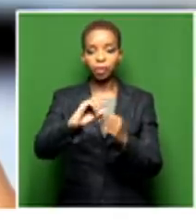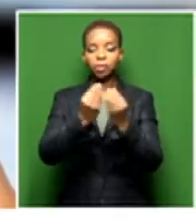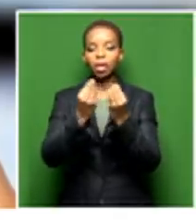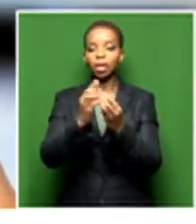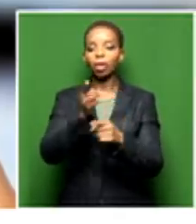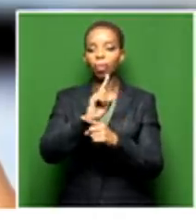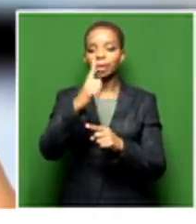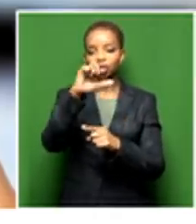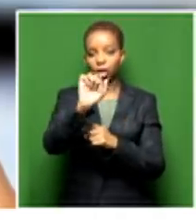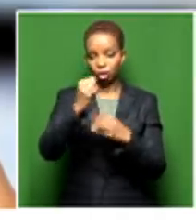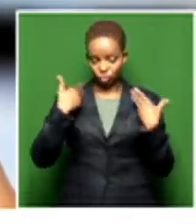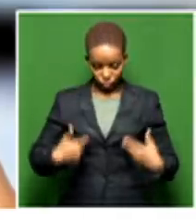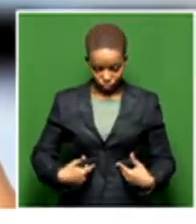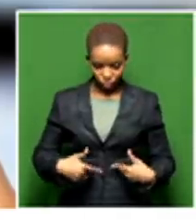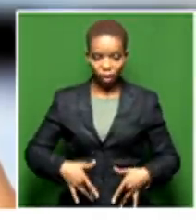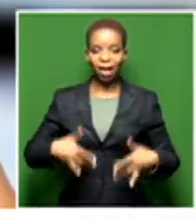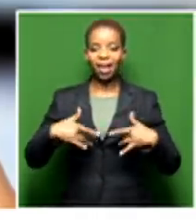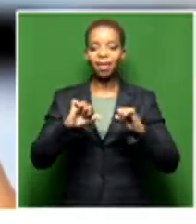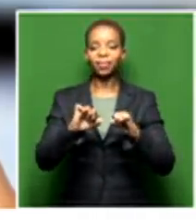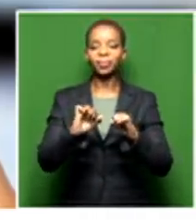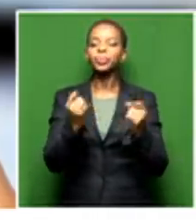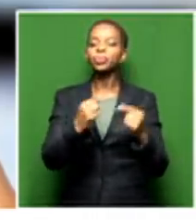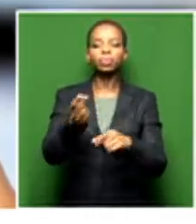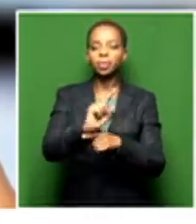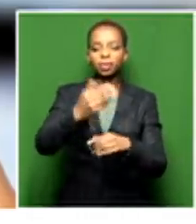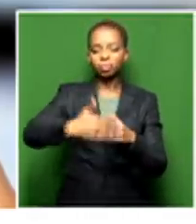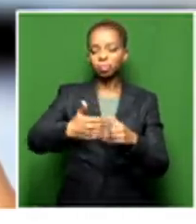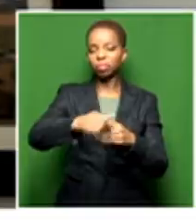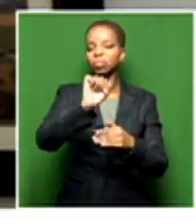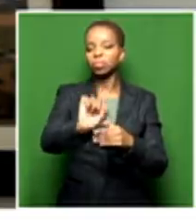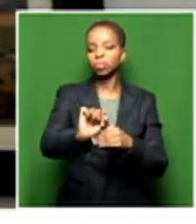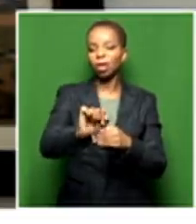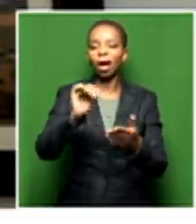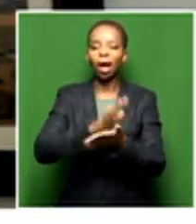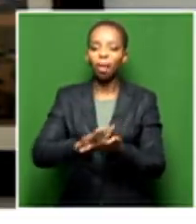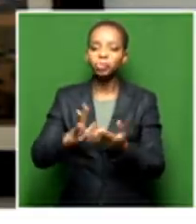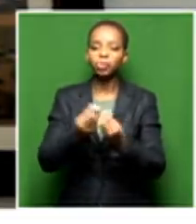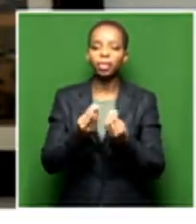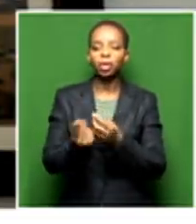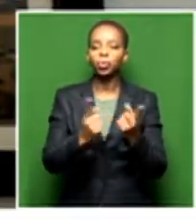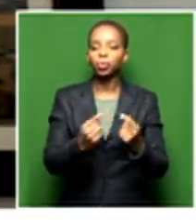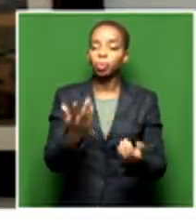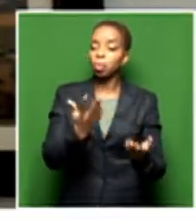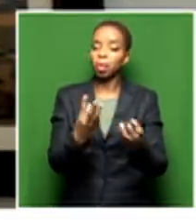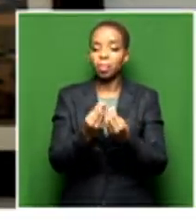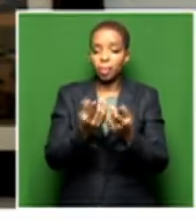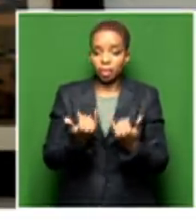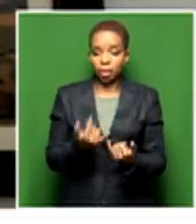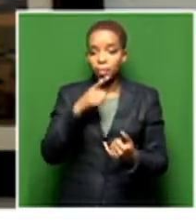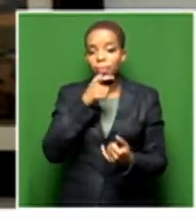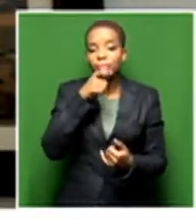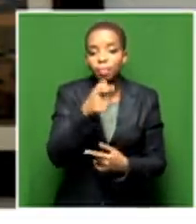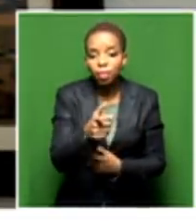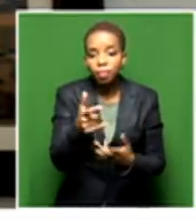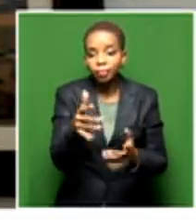at your lifestyle and your habits and see if there's anything that's been mentioned here that you're doing that could be affecting the sleep. If